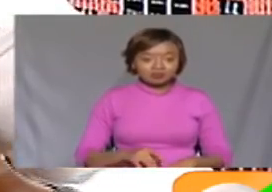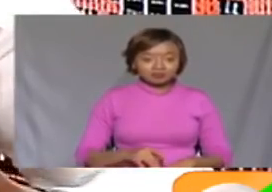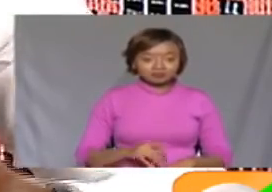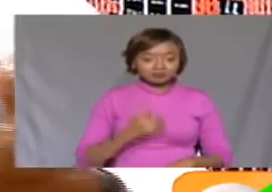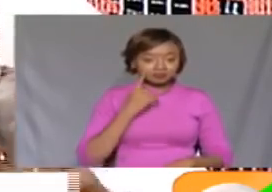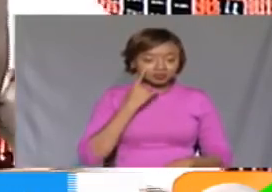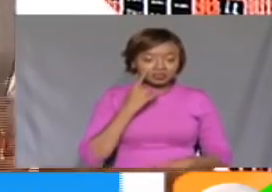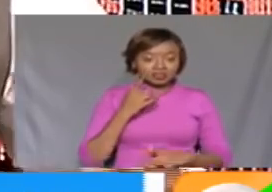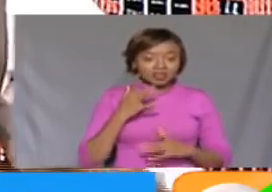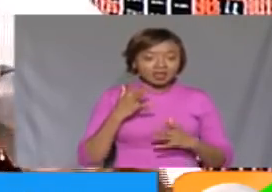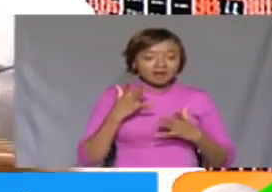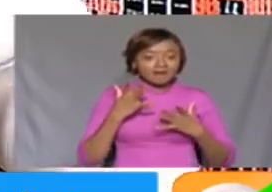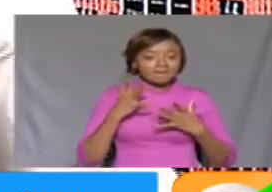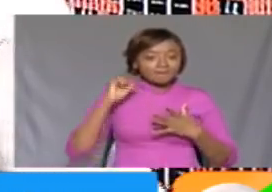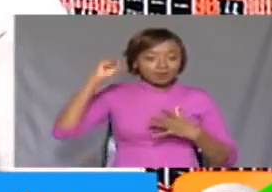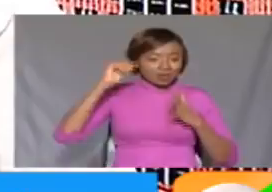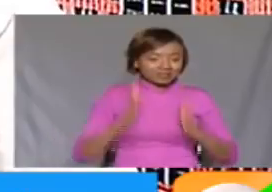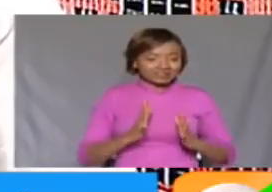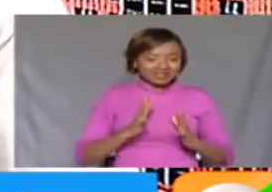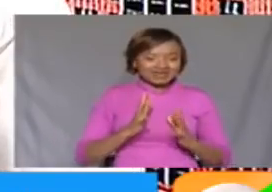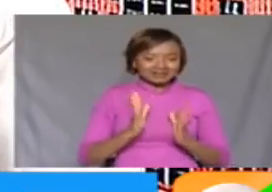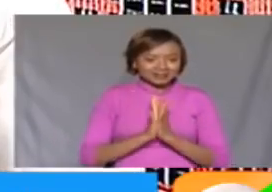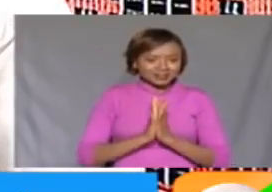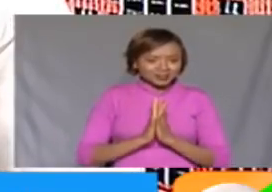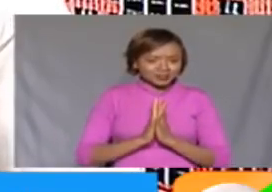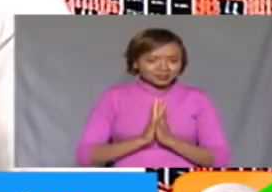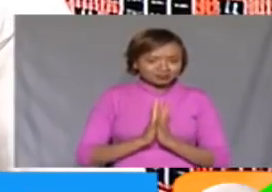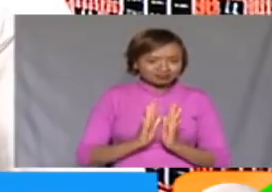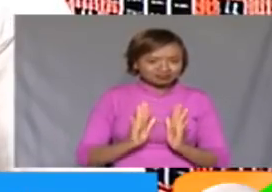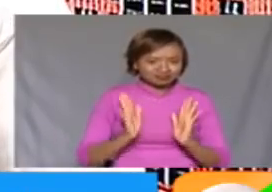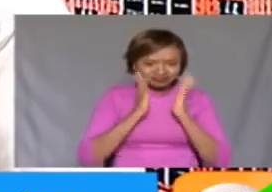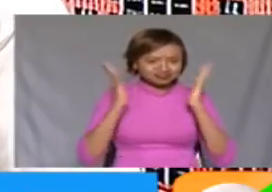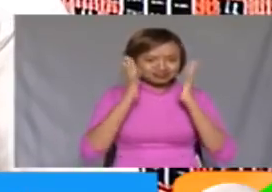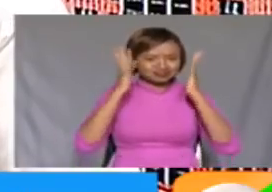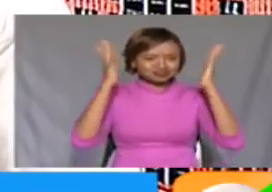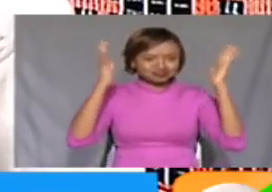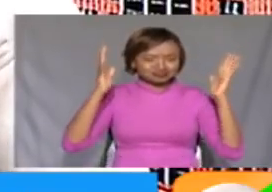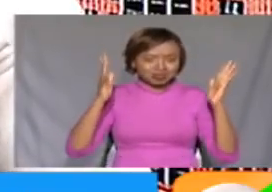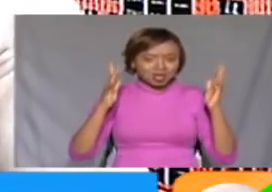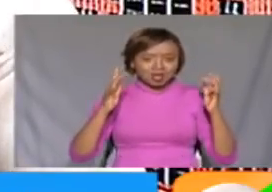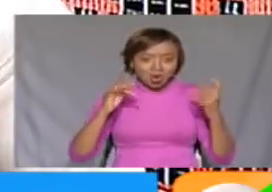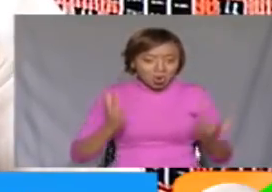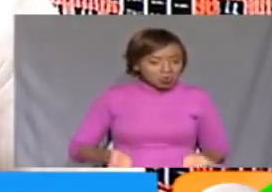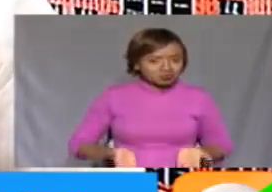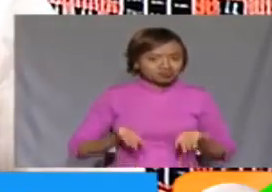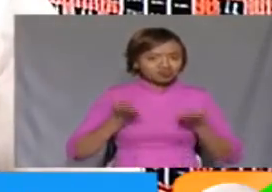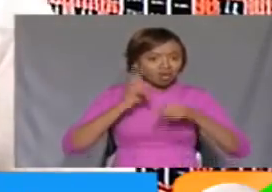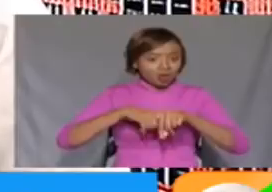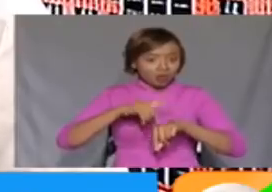refuge, the numbers, the people out there, which is why he's talking of love and all that. But even for